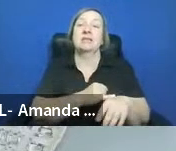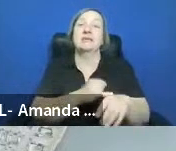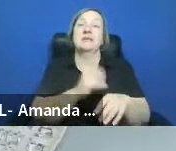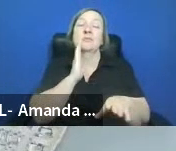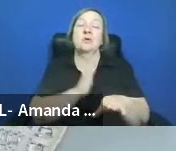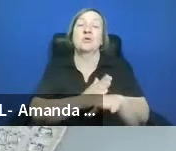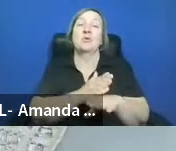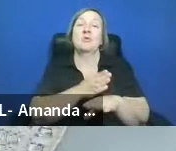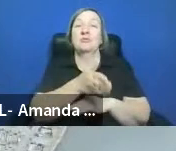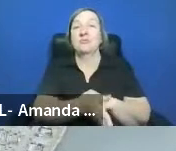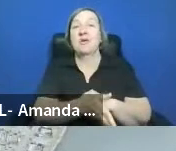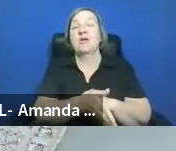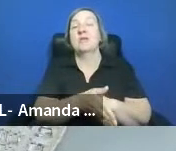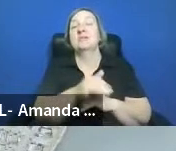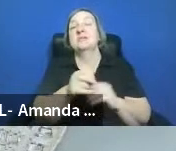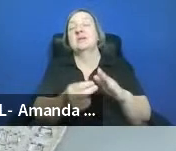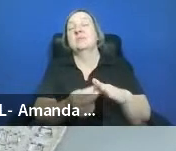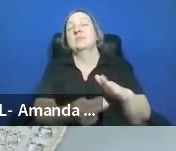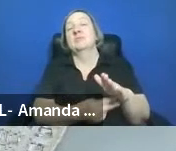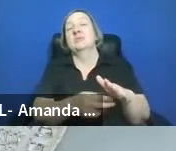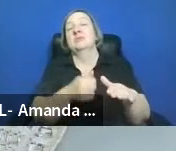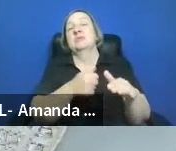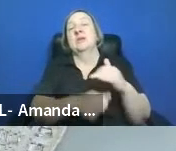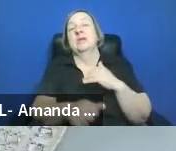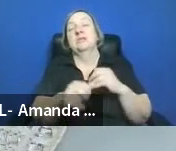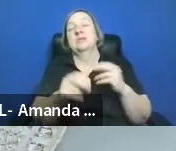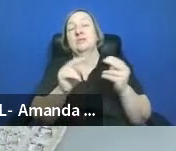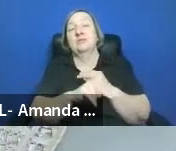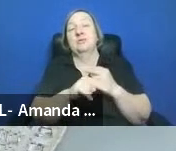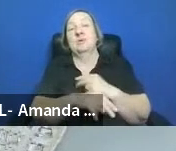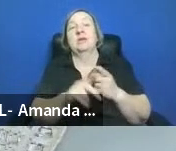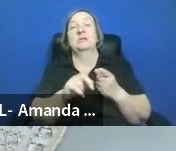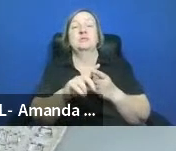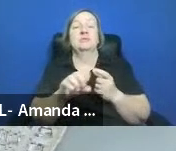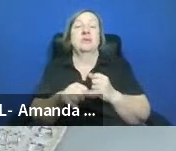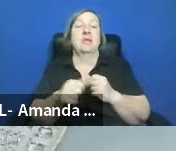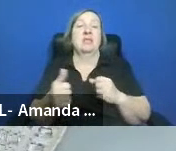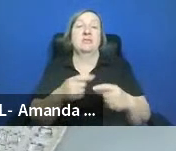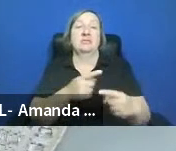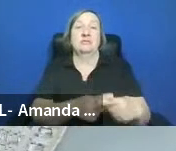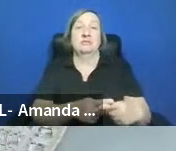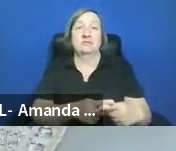arterial bridge, back underneath the freeway to the other intersection,